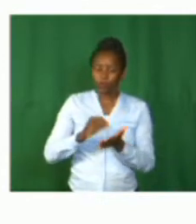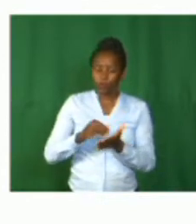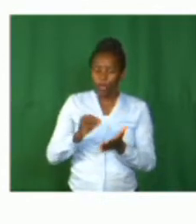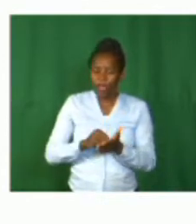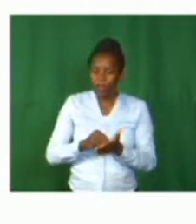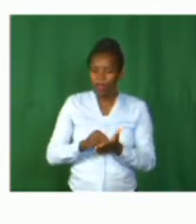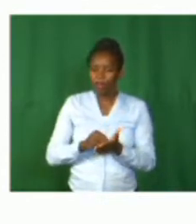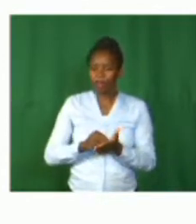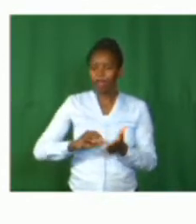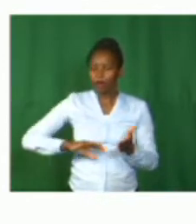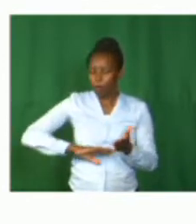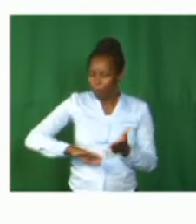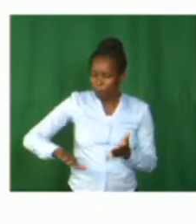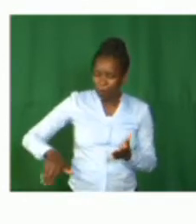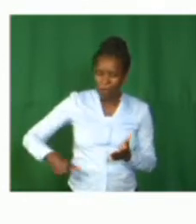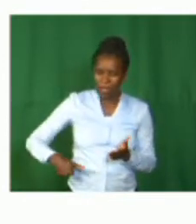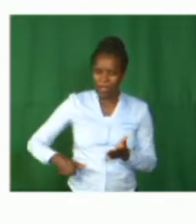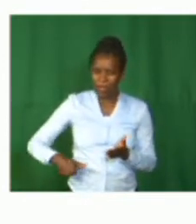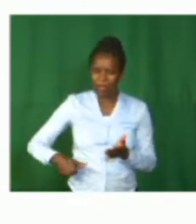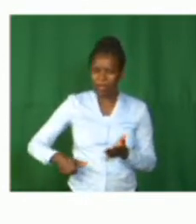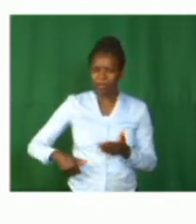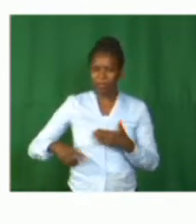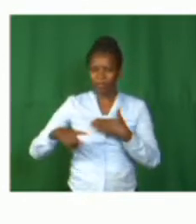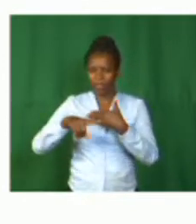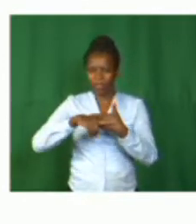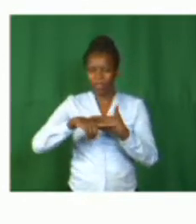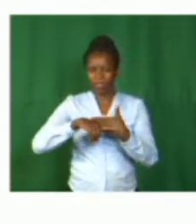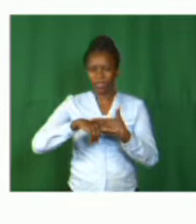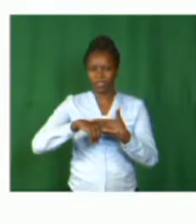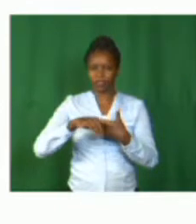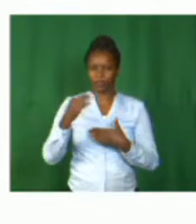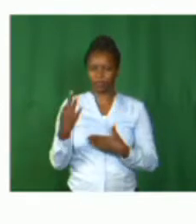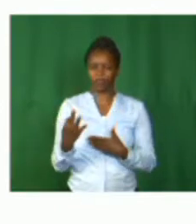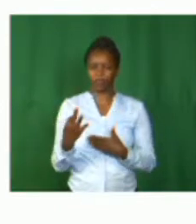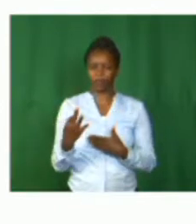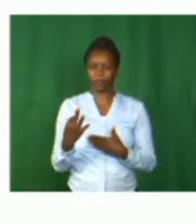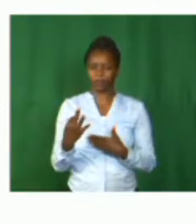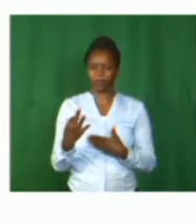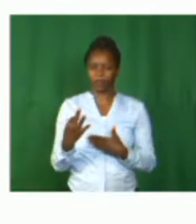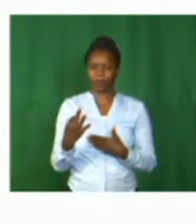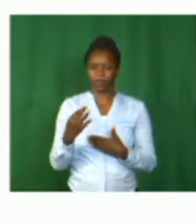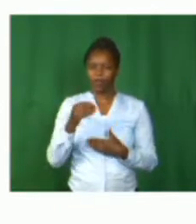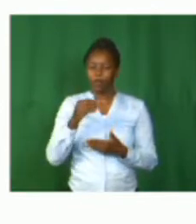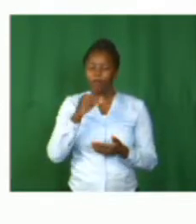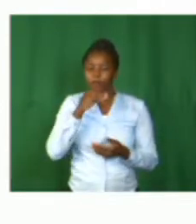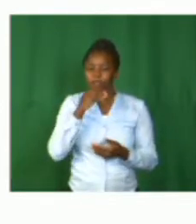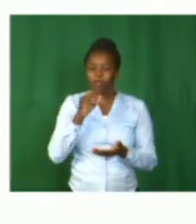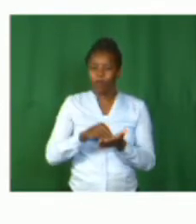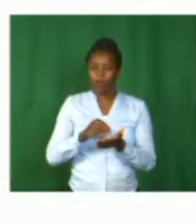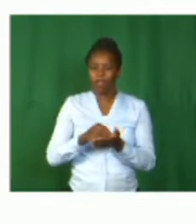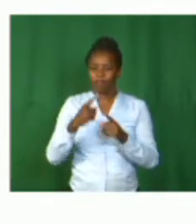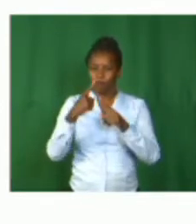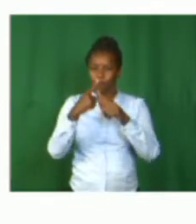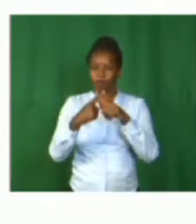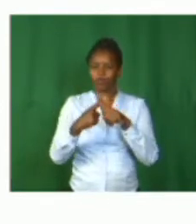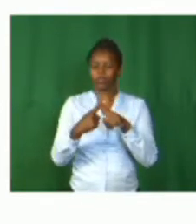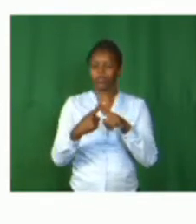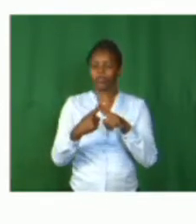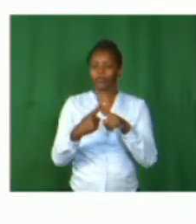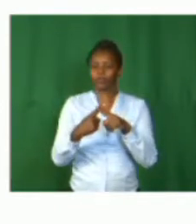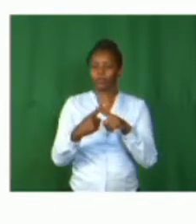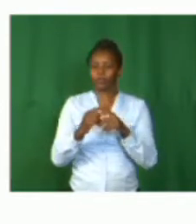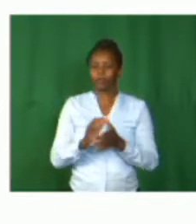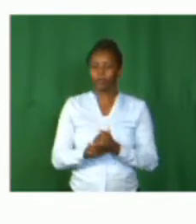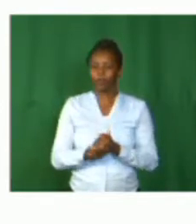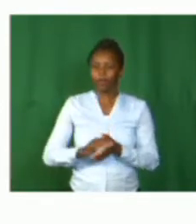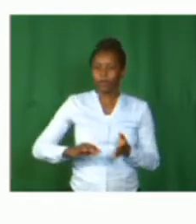here now where we have a negative and a negative, which is going to give us the positive that we are seeing here, and then